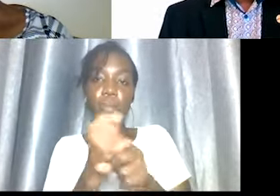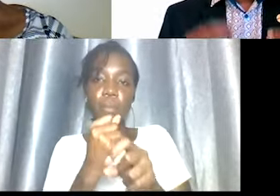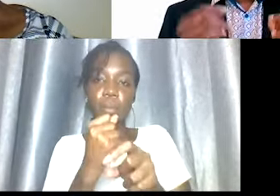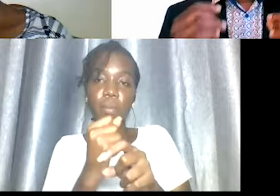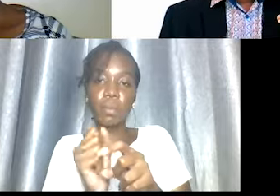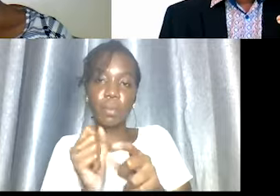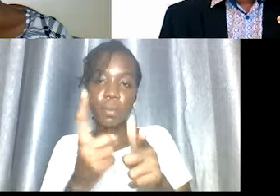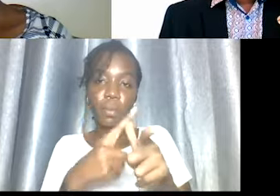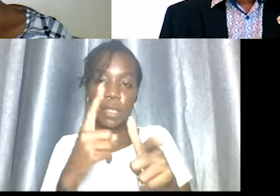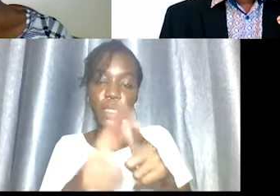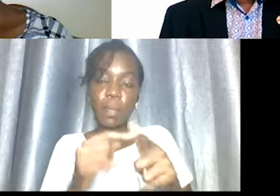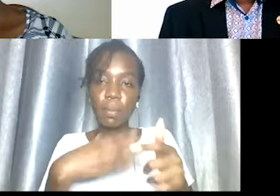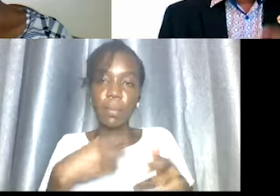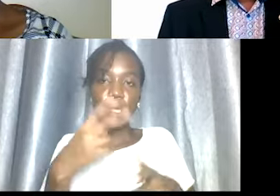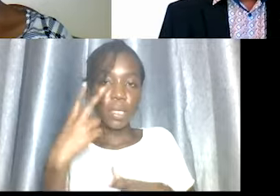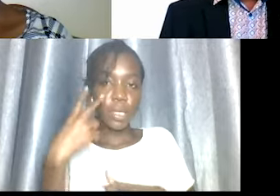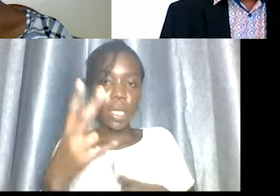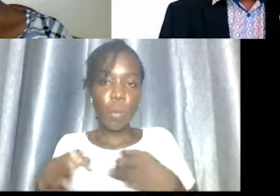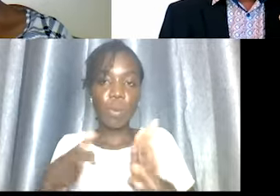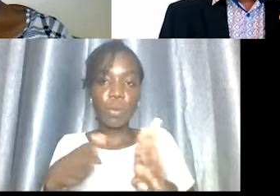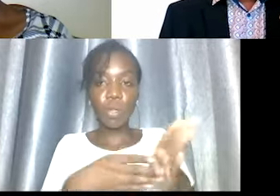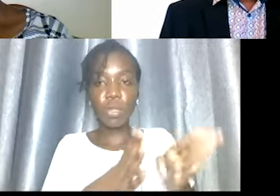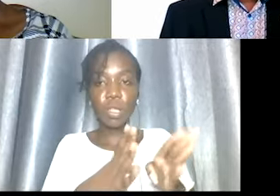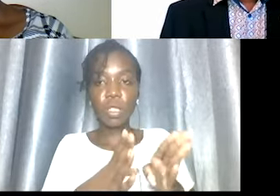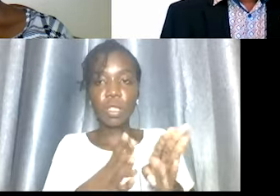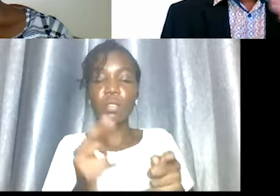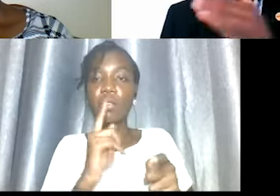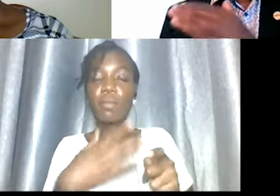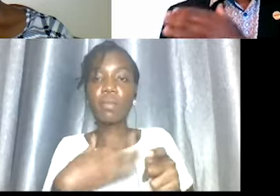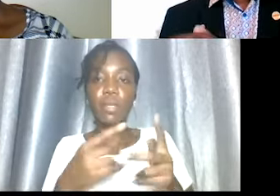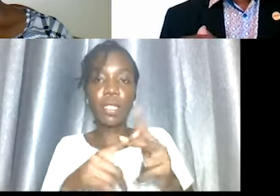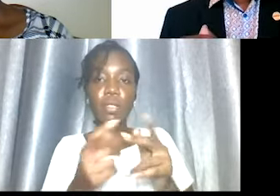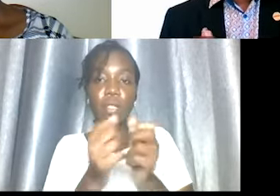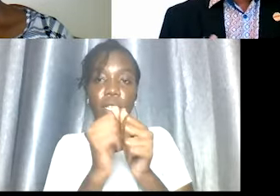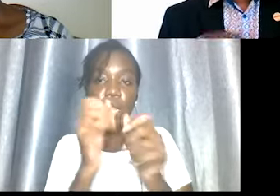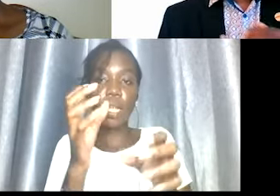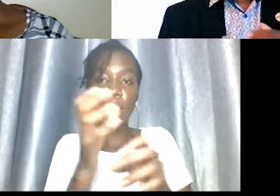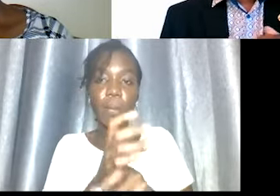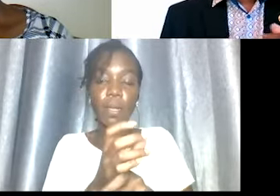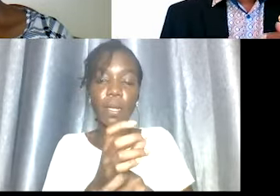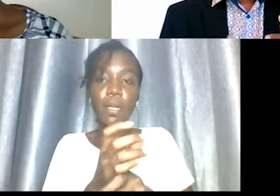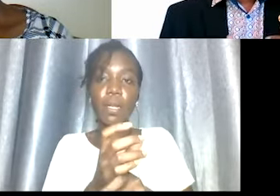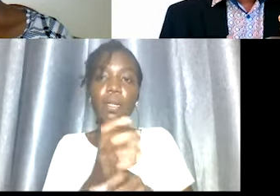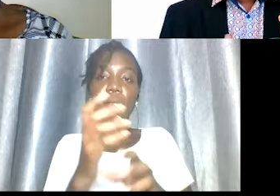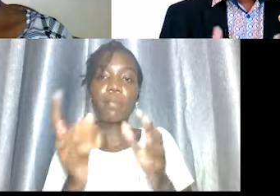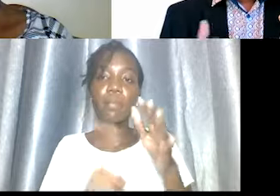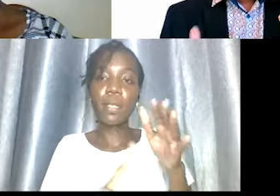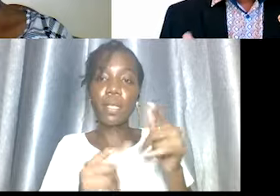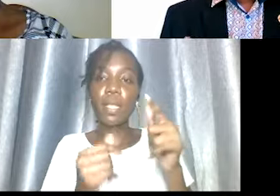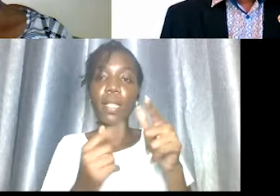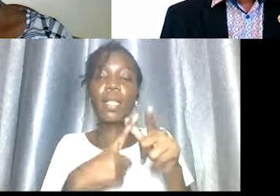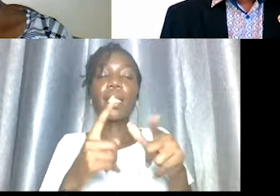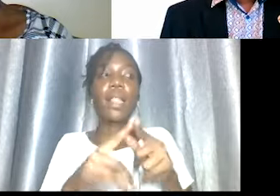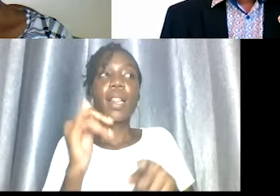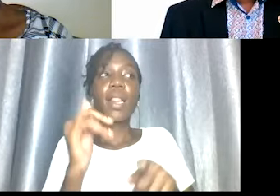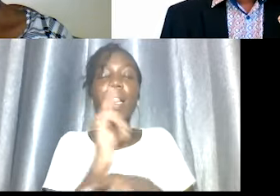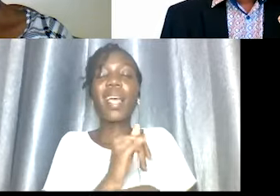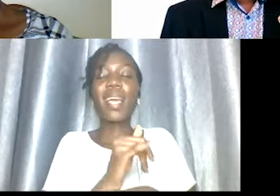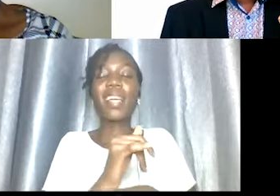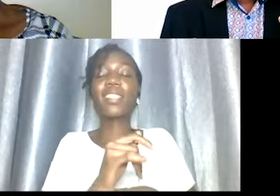I saw opportunities for me. So starting with that company was a means to an end. That company was an equipment rental